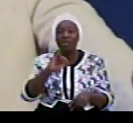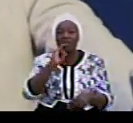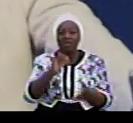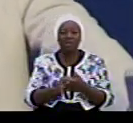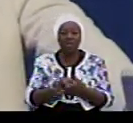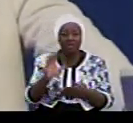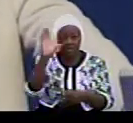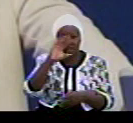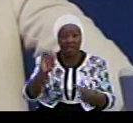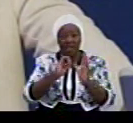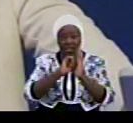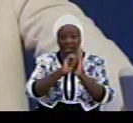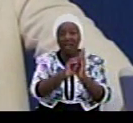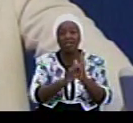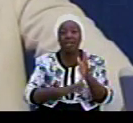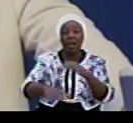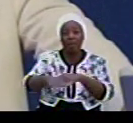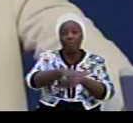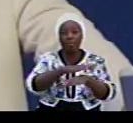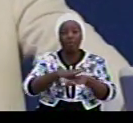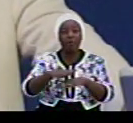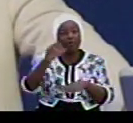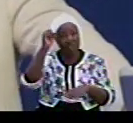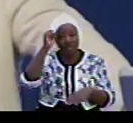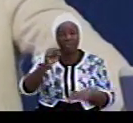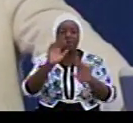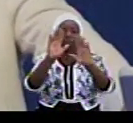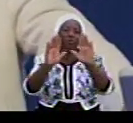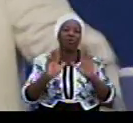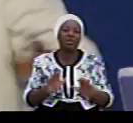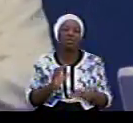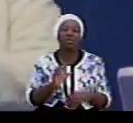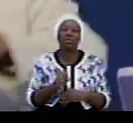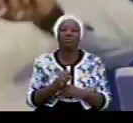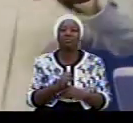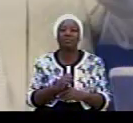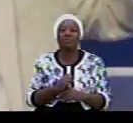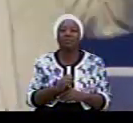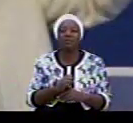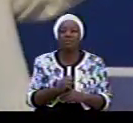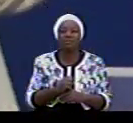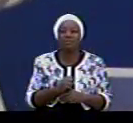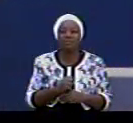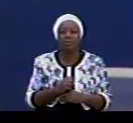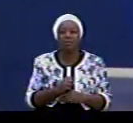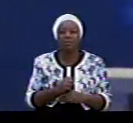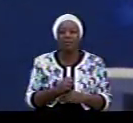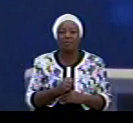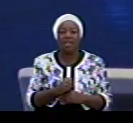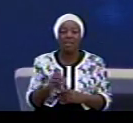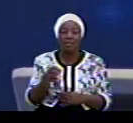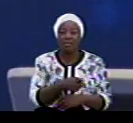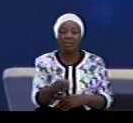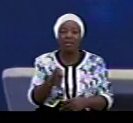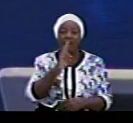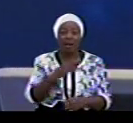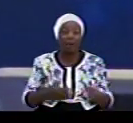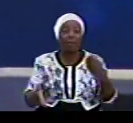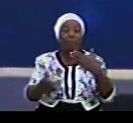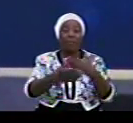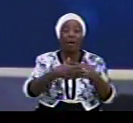signs above his wonders. They're back to the